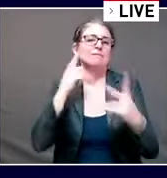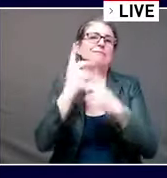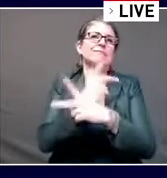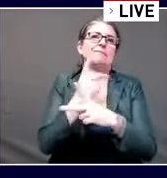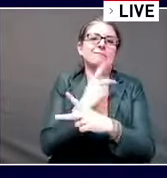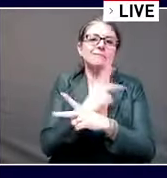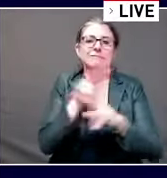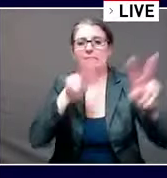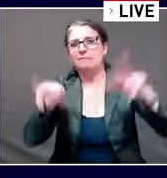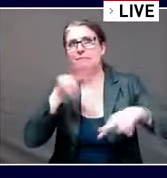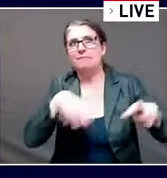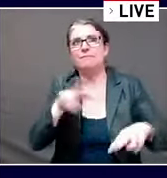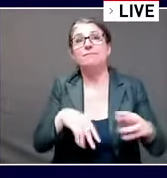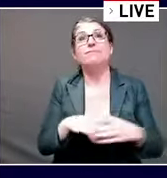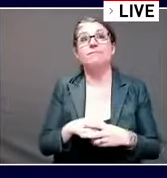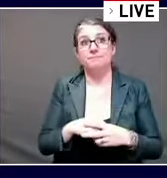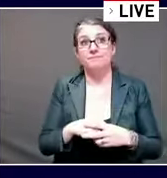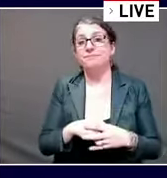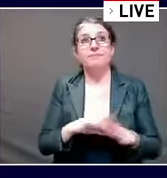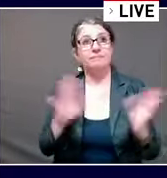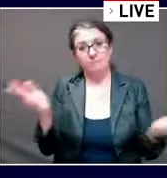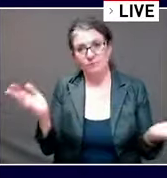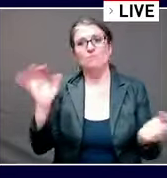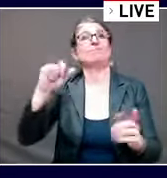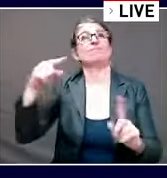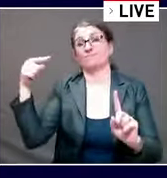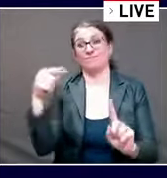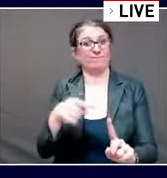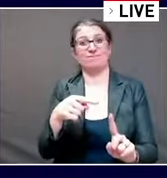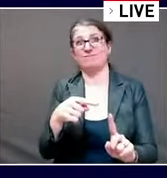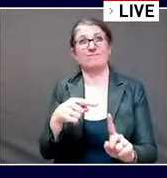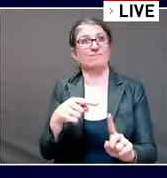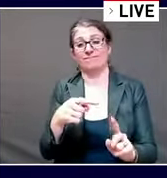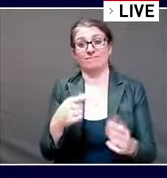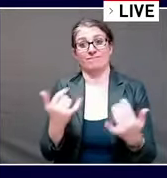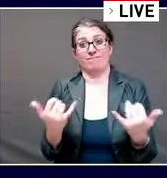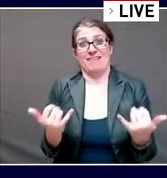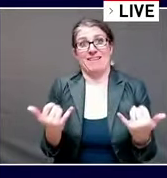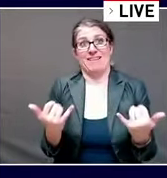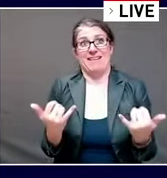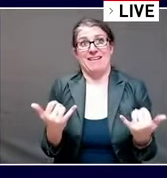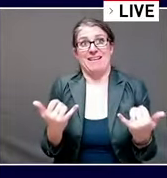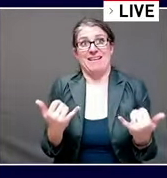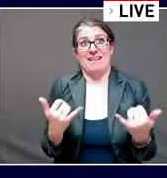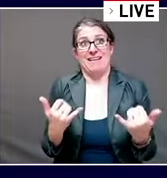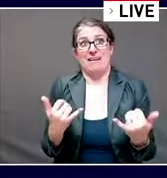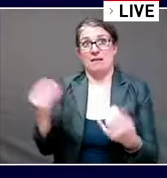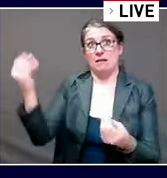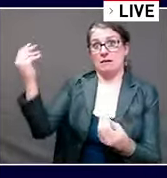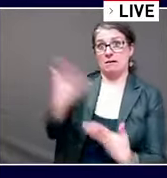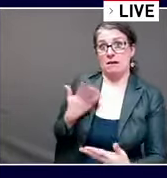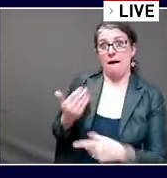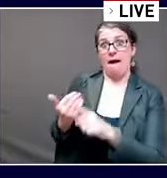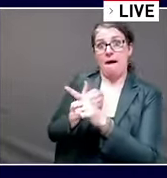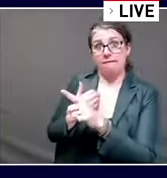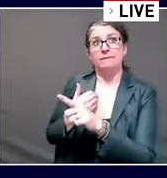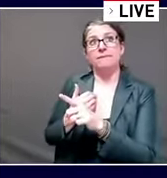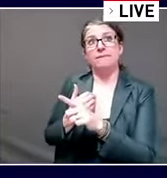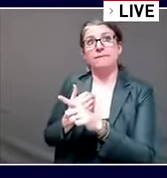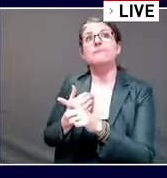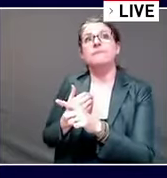ultra colds, and now we're asking them literally, how many open cubic feet of storage do you have in that? So we